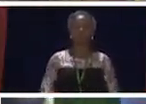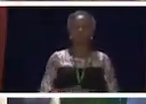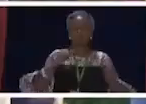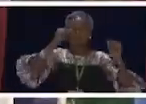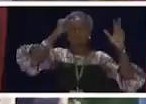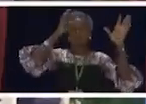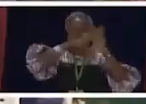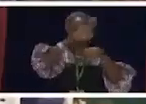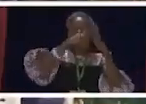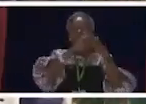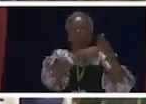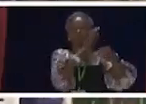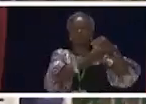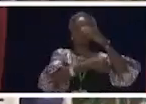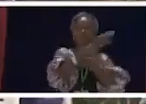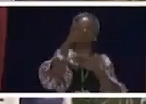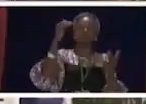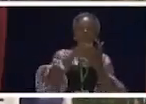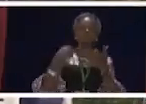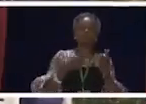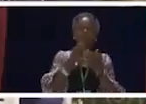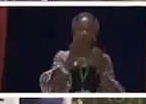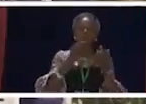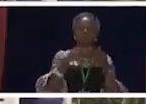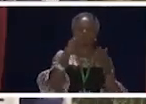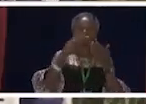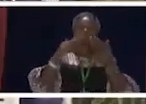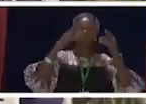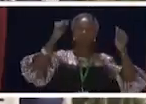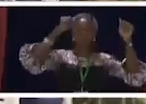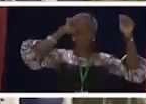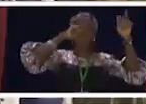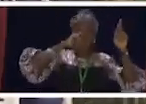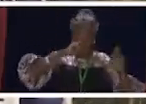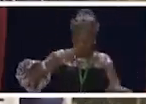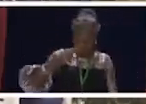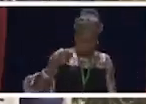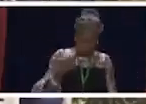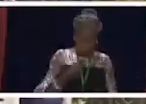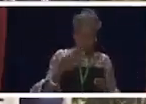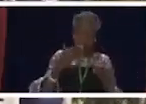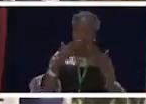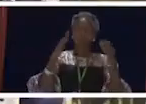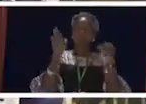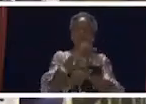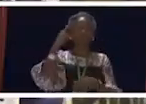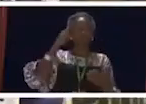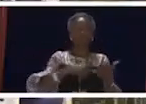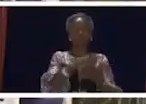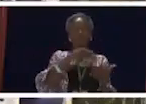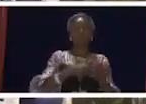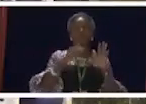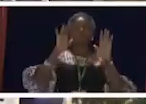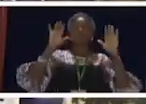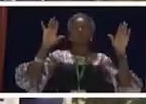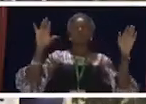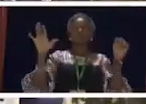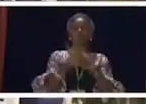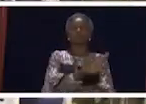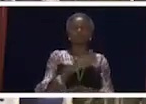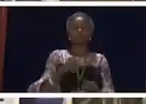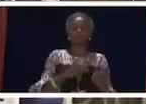Father Almighty God, again, we want to say thank you, sir. Lord, we are grateful for this wonderful,